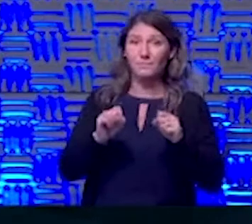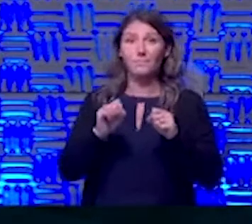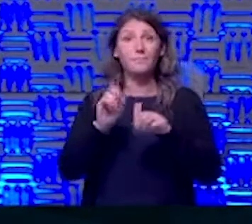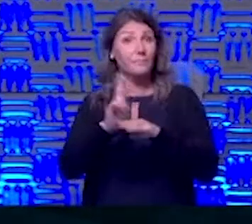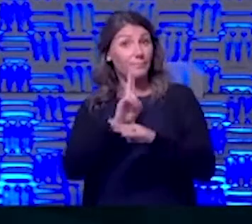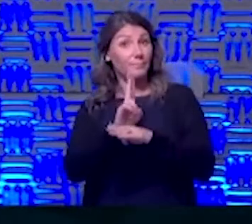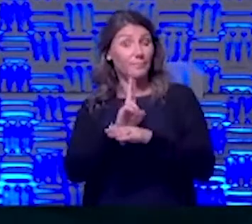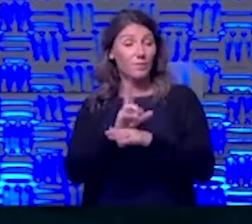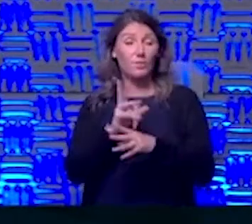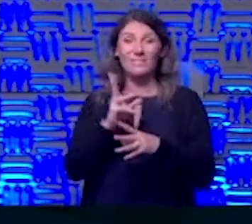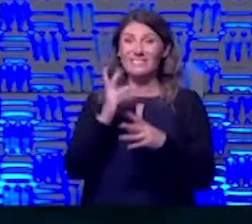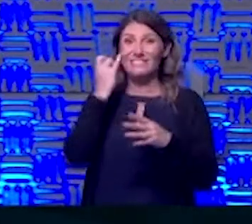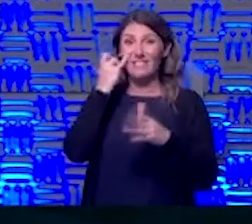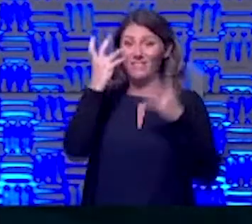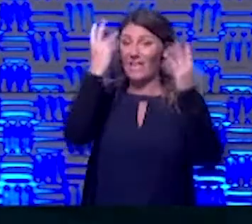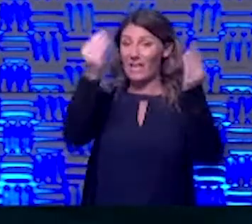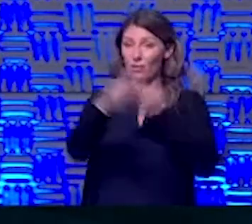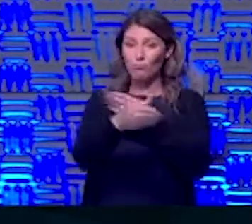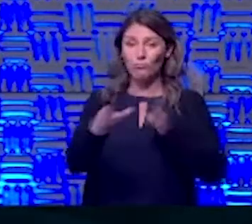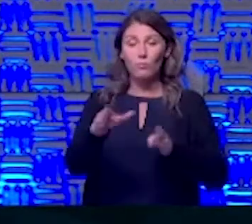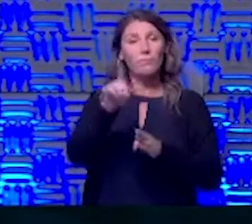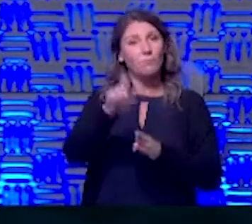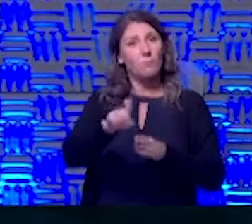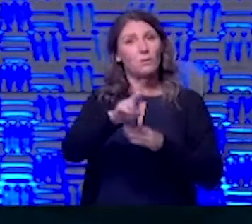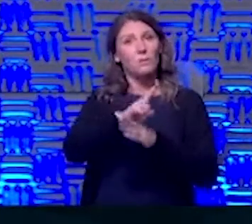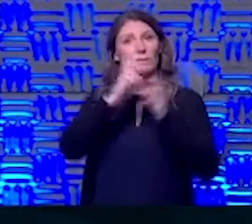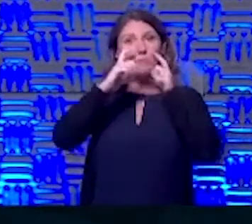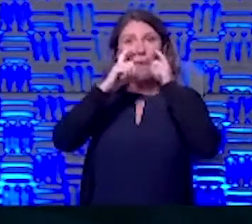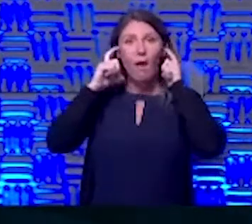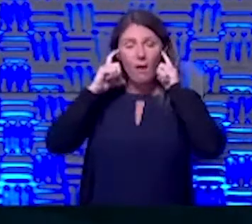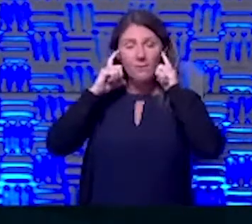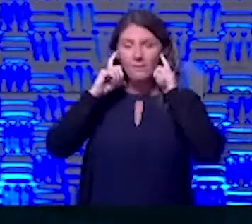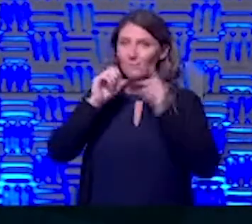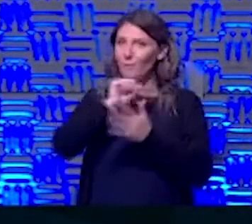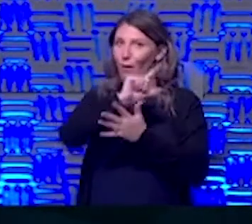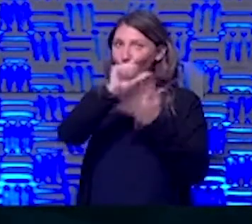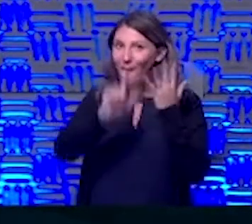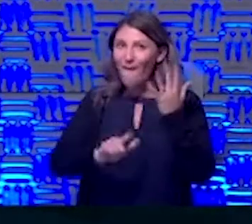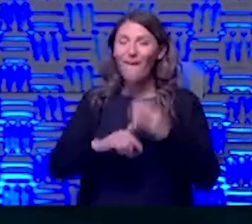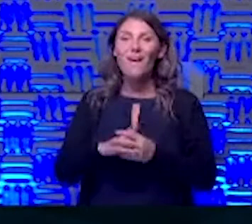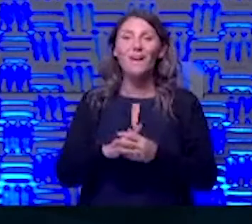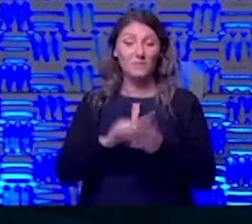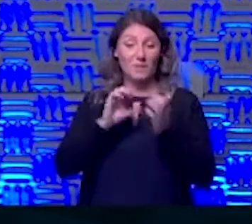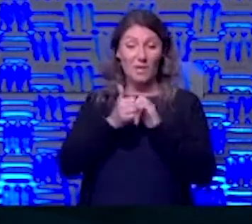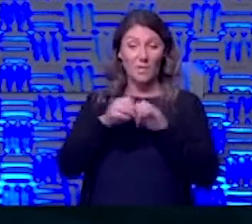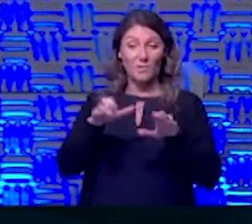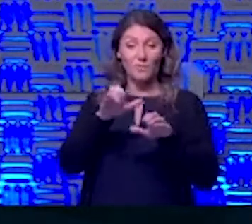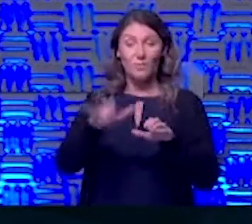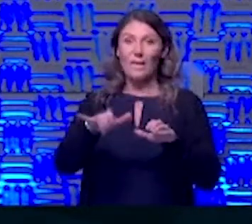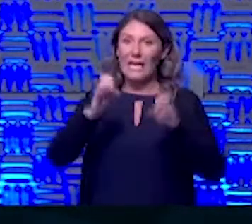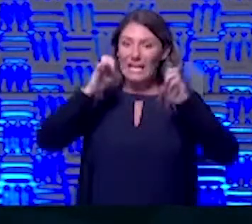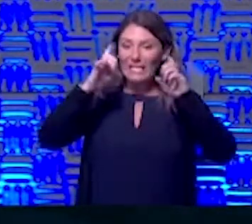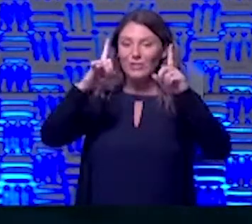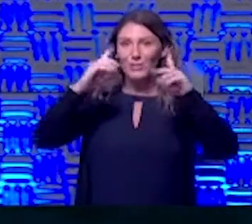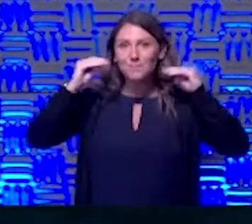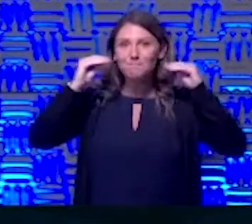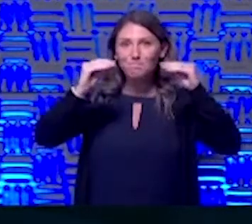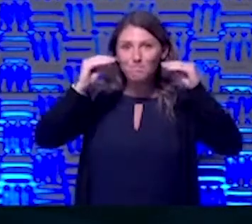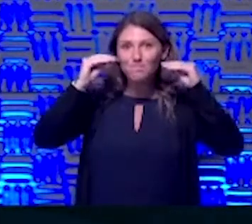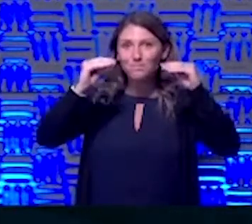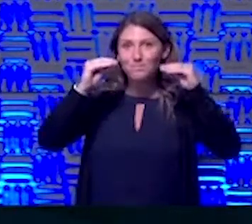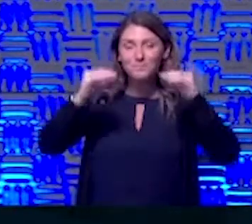of their rooms, we make them wear masks. Yes, how do we do that? It's education,